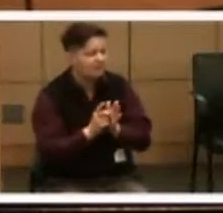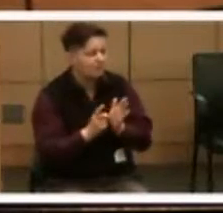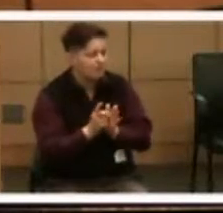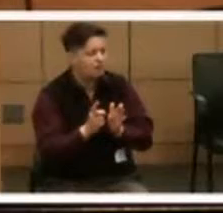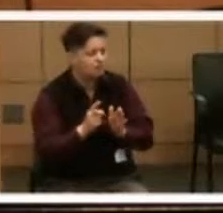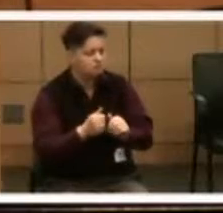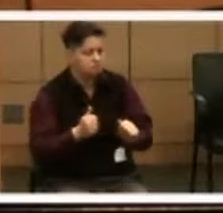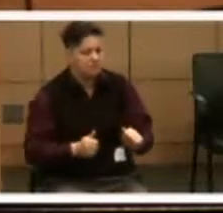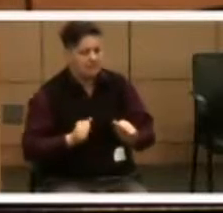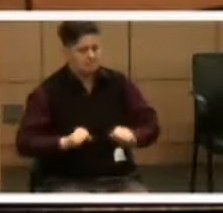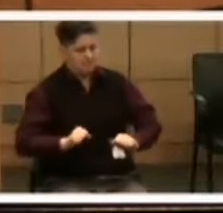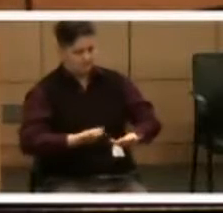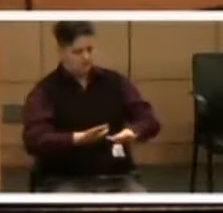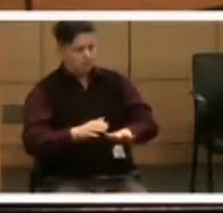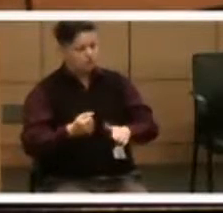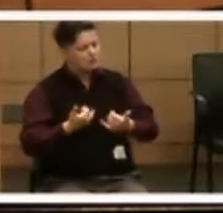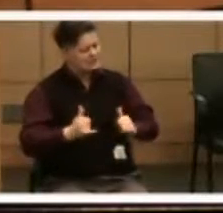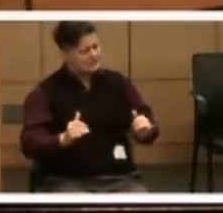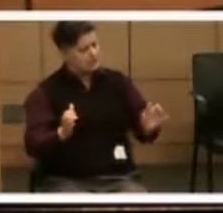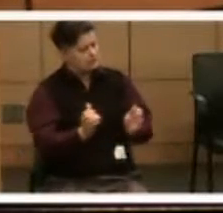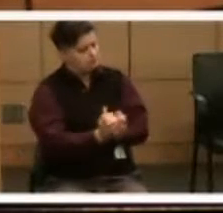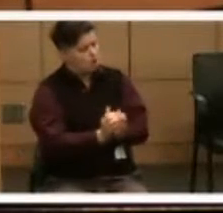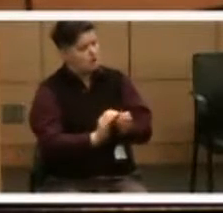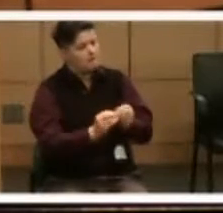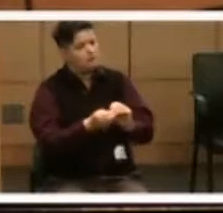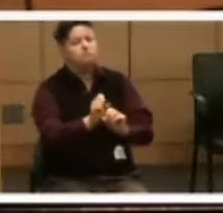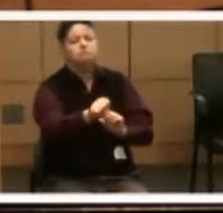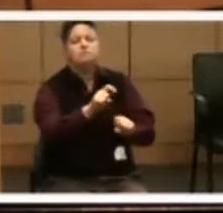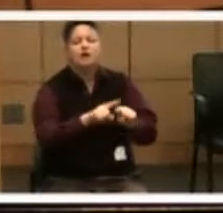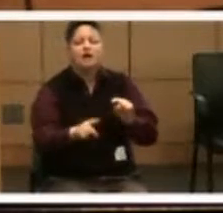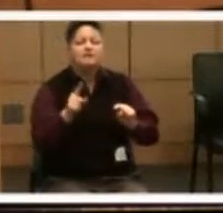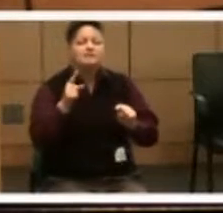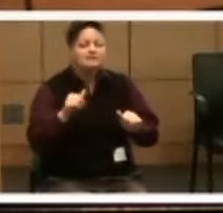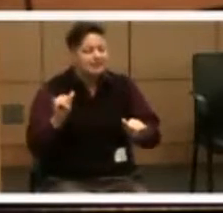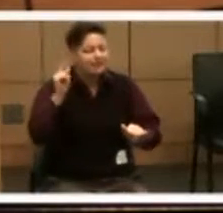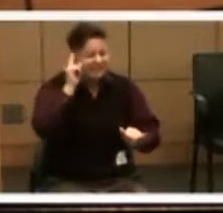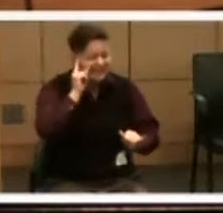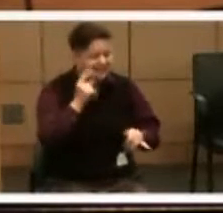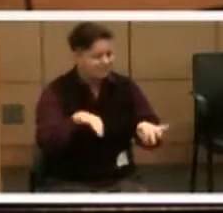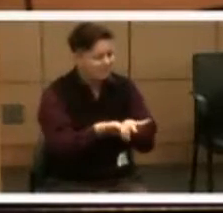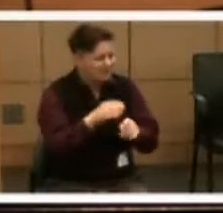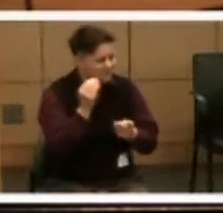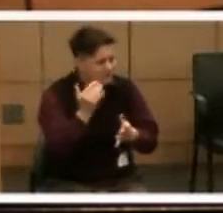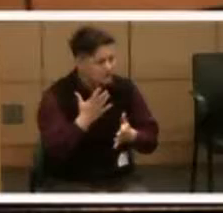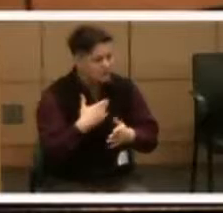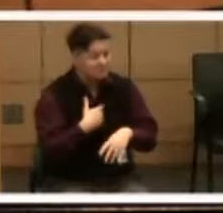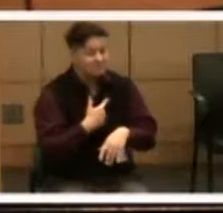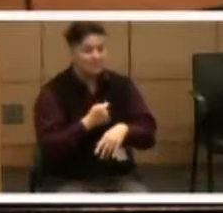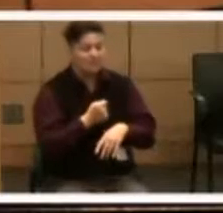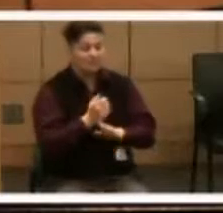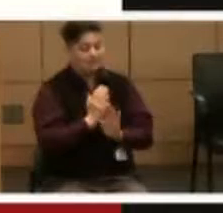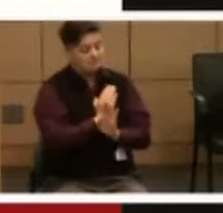is still a small group of infants, but I think it's still very important information.